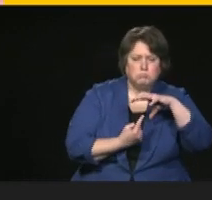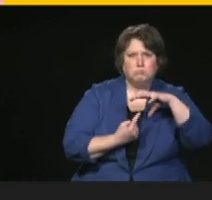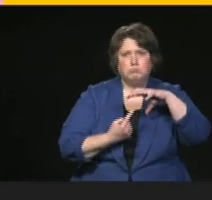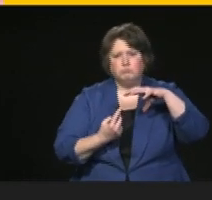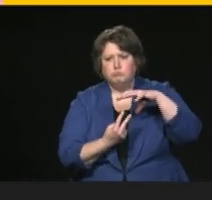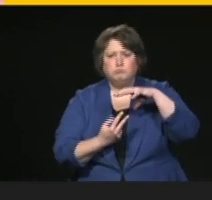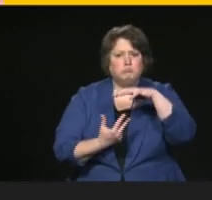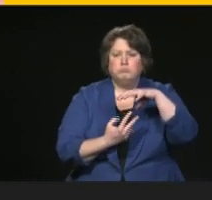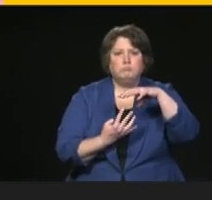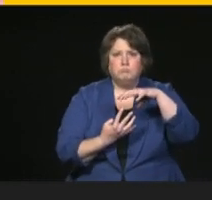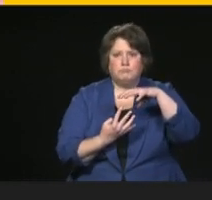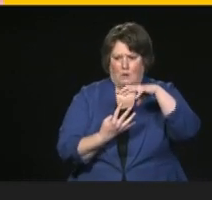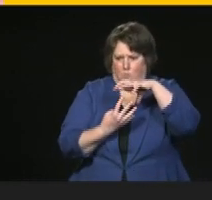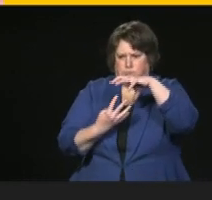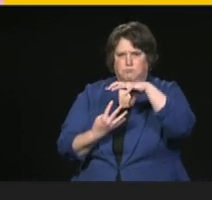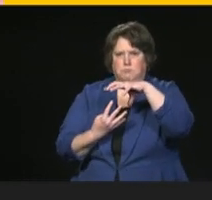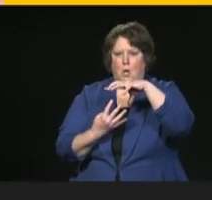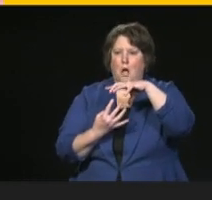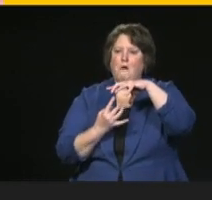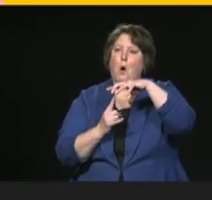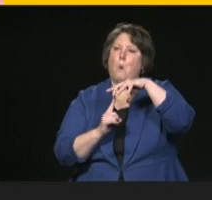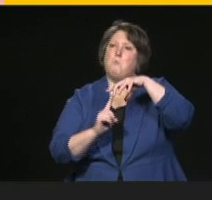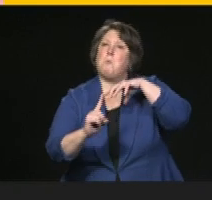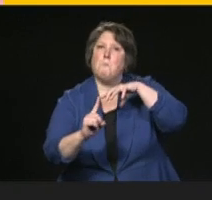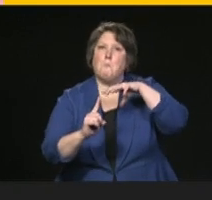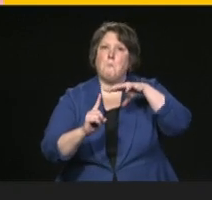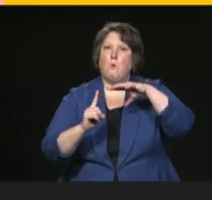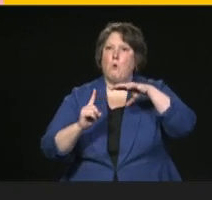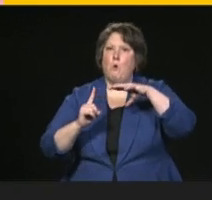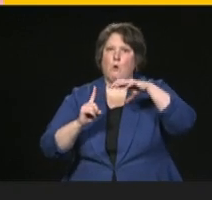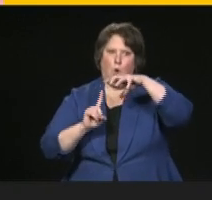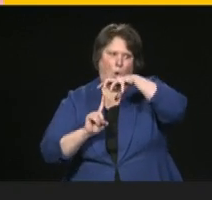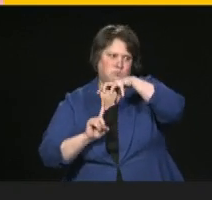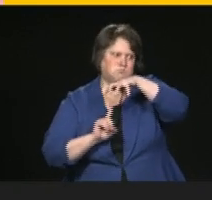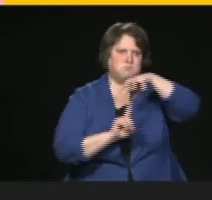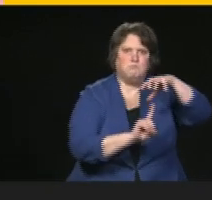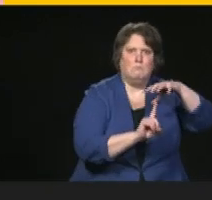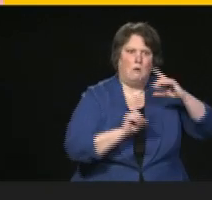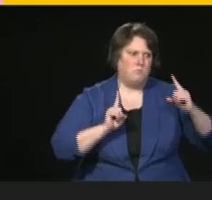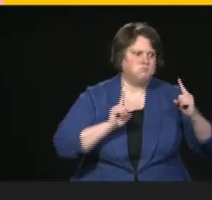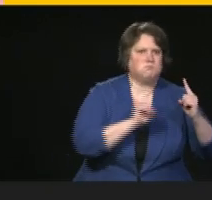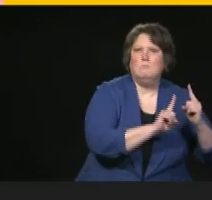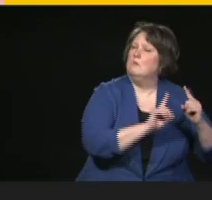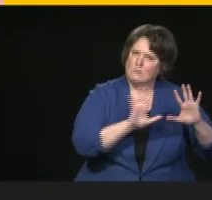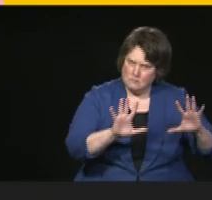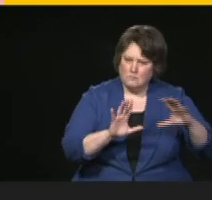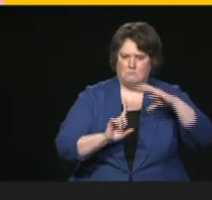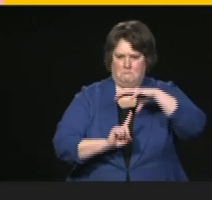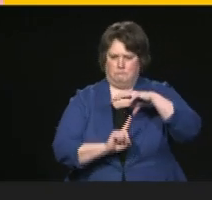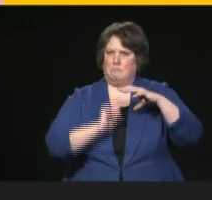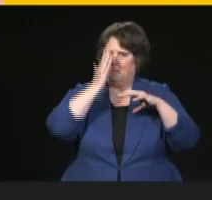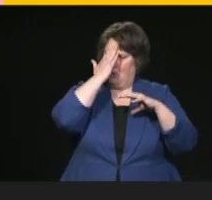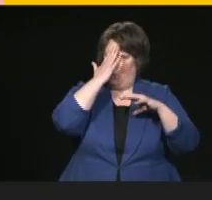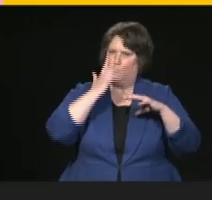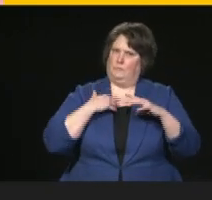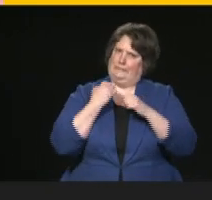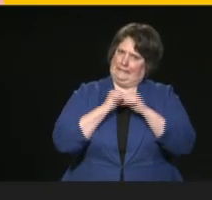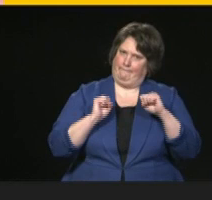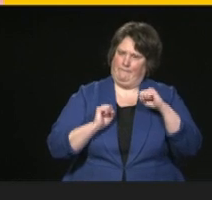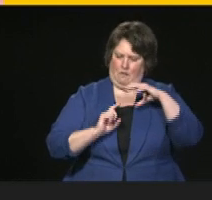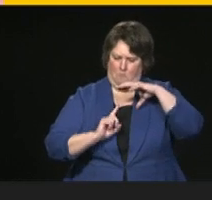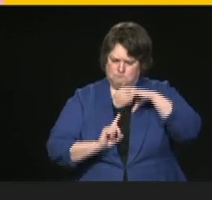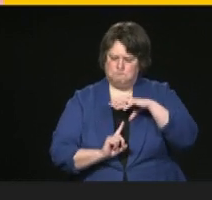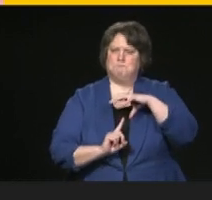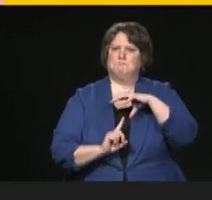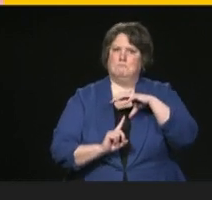or burst anyone else's bubble. New Zealand has introduced the concept of knowing and staying inside your bubble. This is a great way to conceptualize